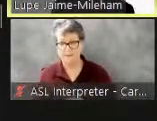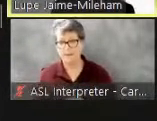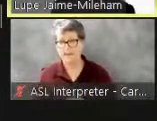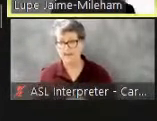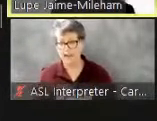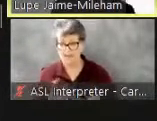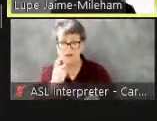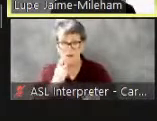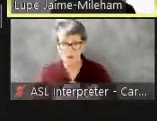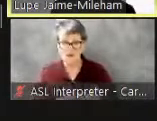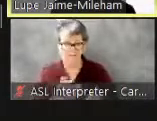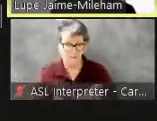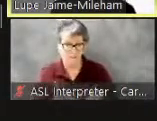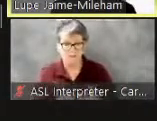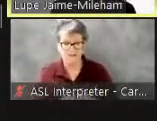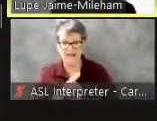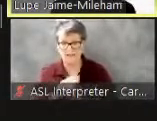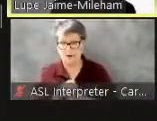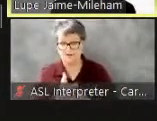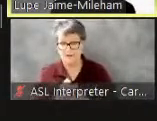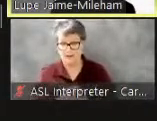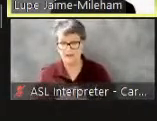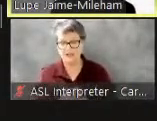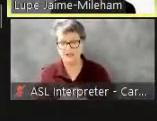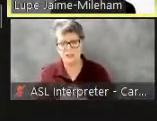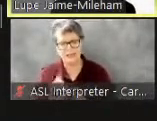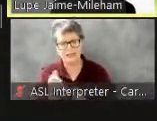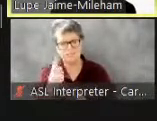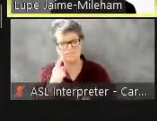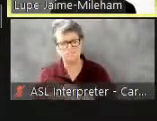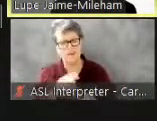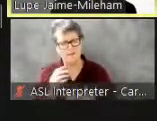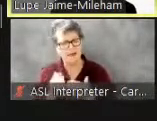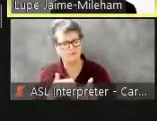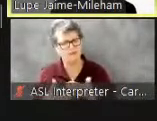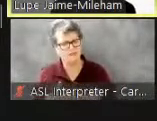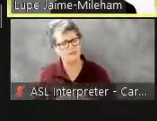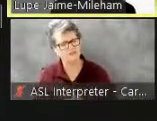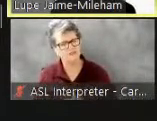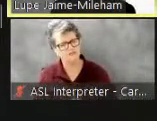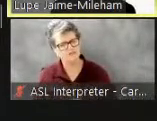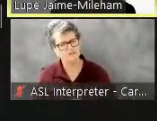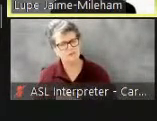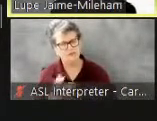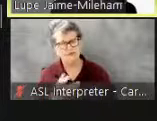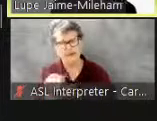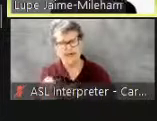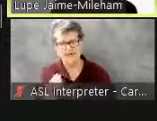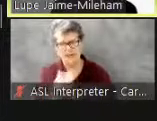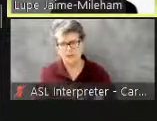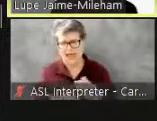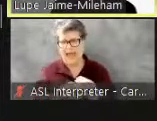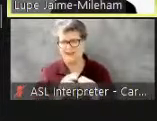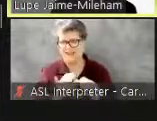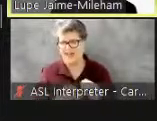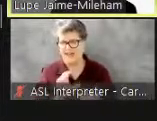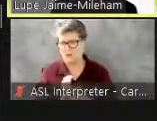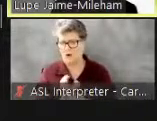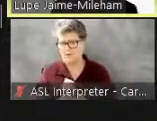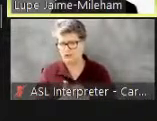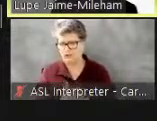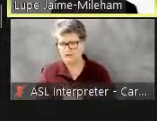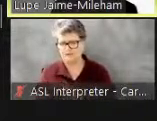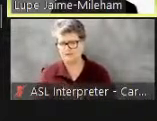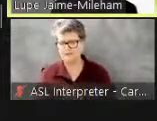have noticed that as part of the budget, we acknowledge that process and and added that to our budget